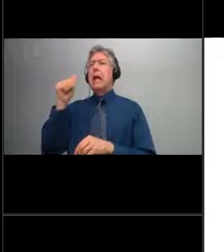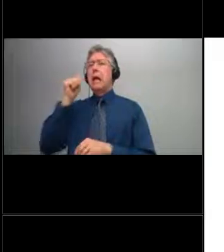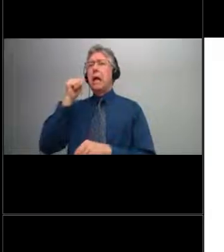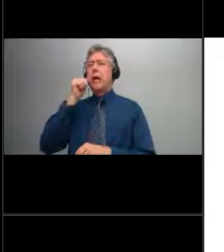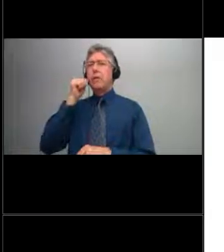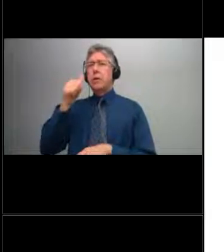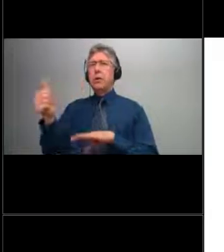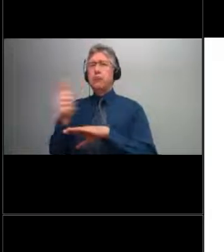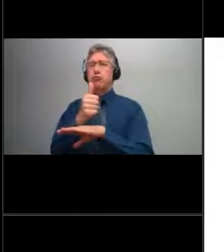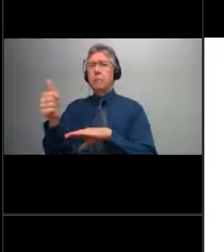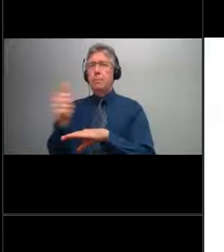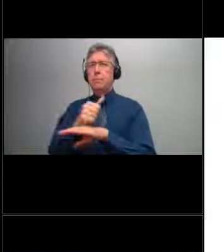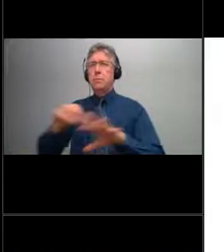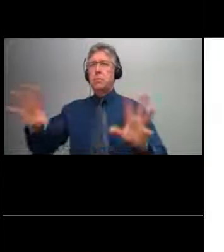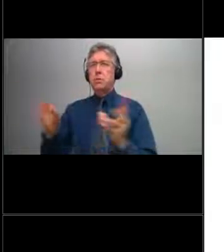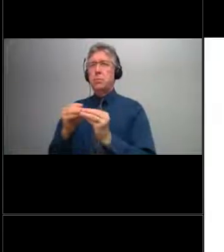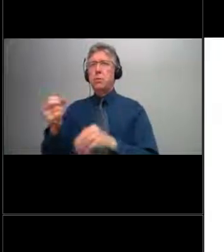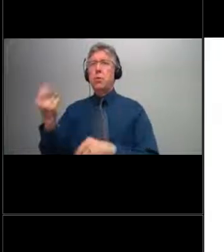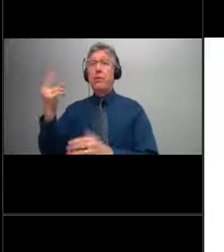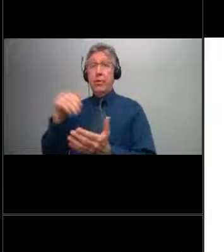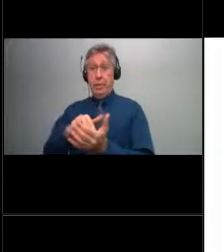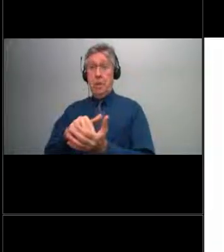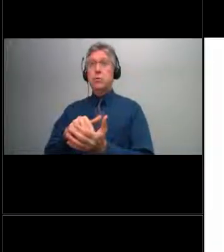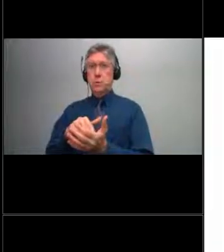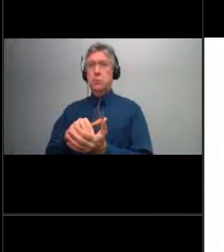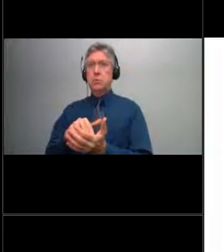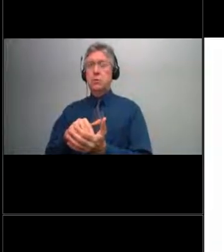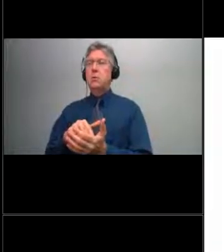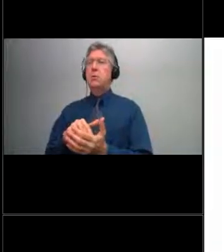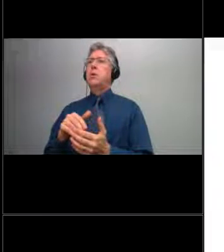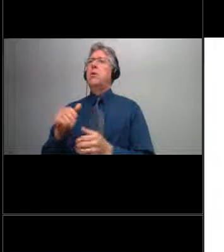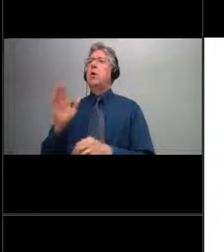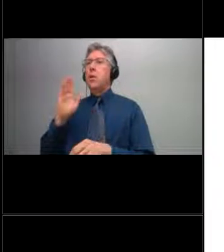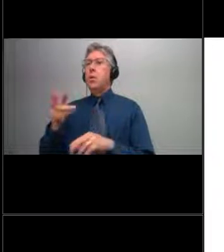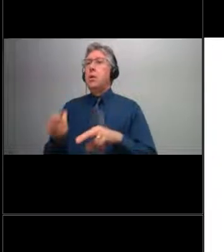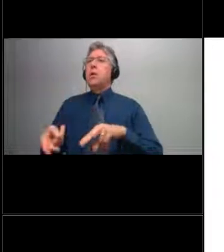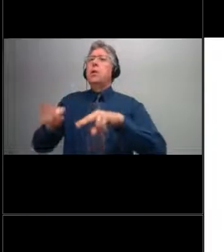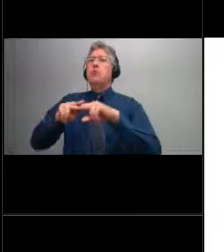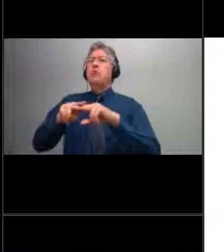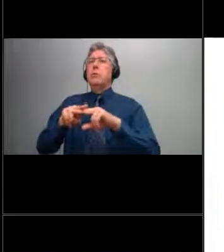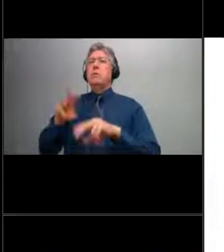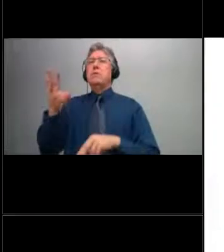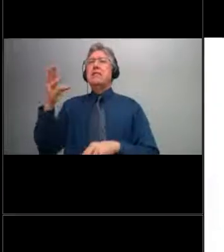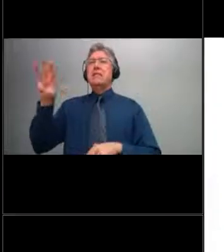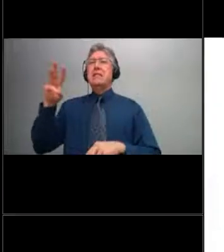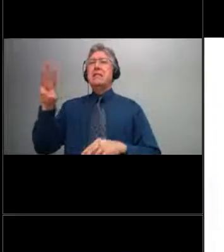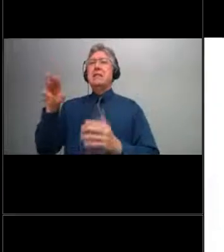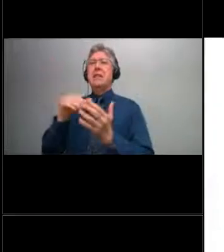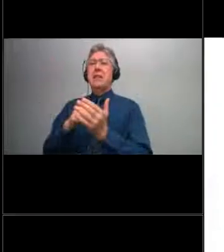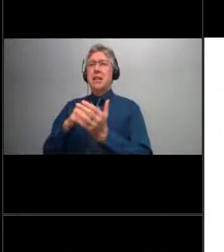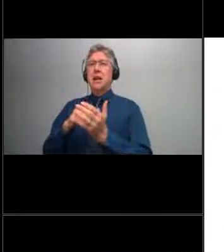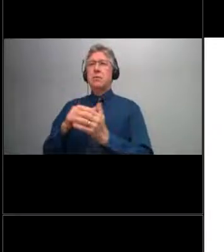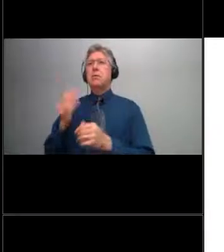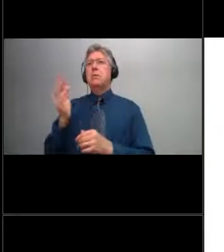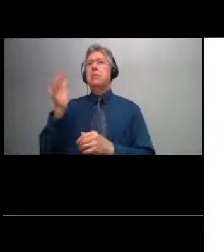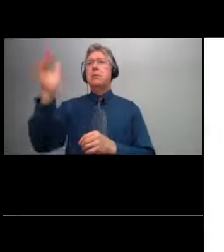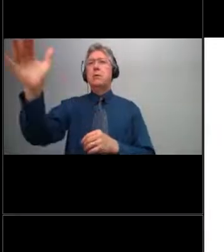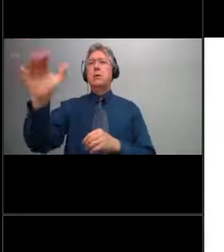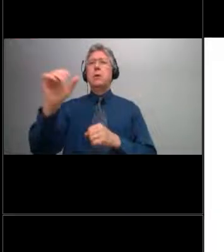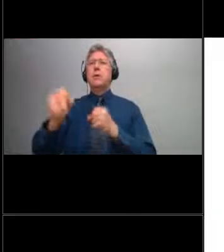traffic volumes in a day is 12,000 currently, and trips will increase to 16,000 in year 2024